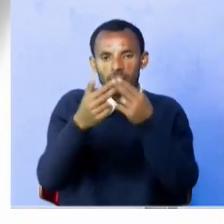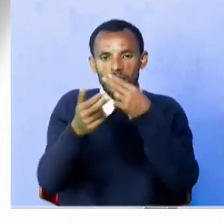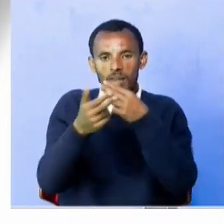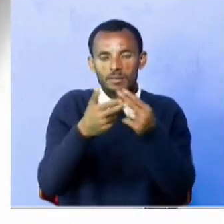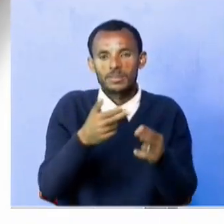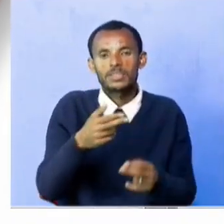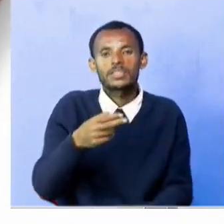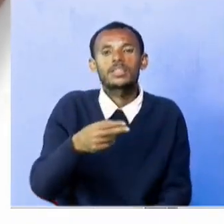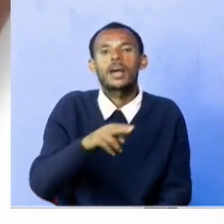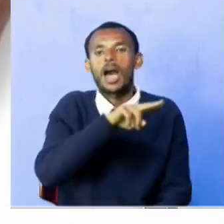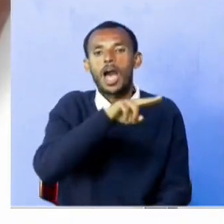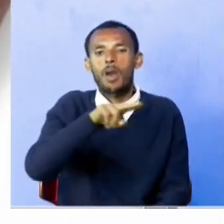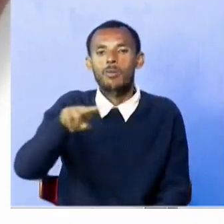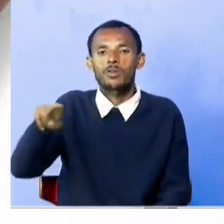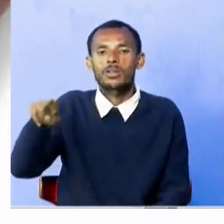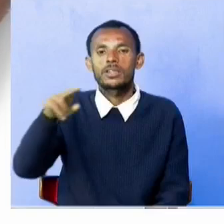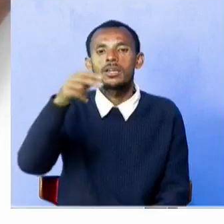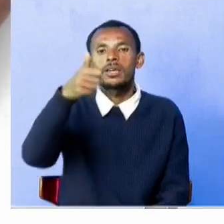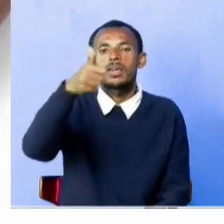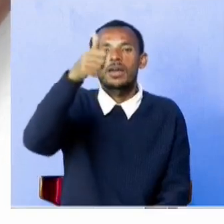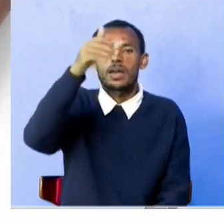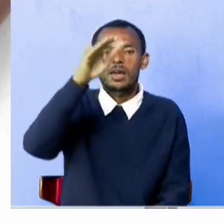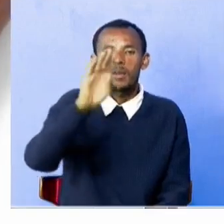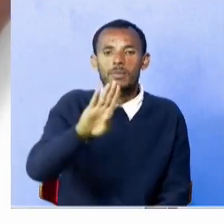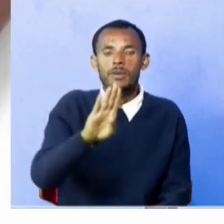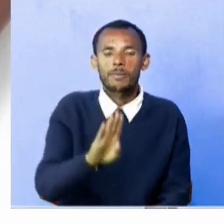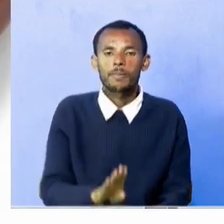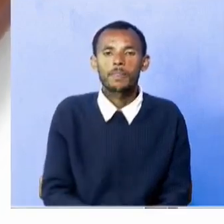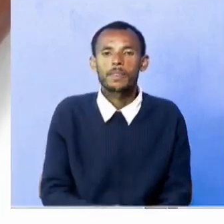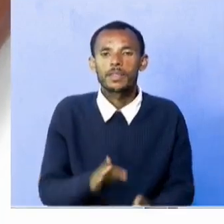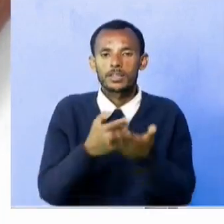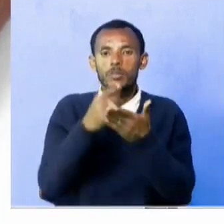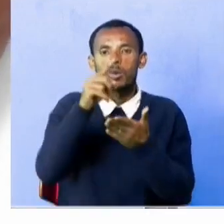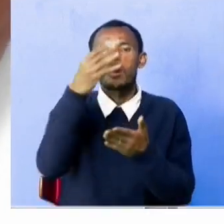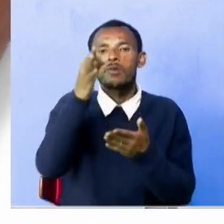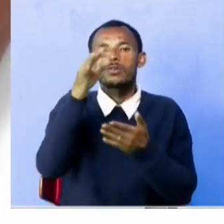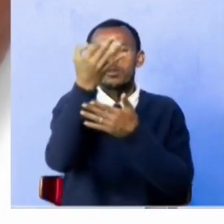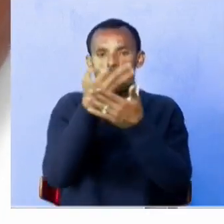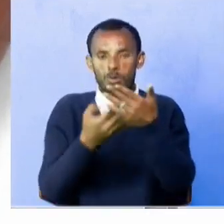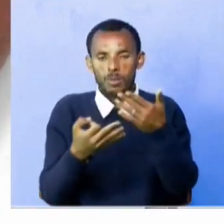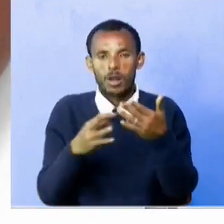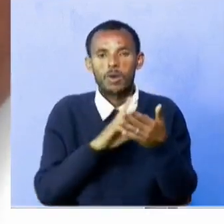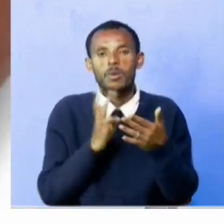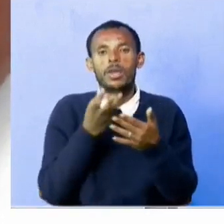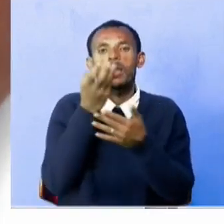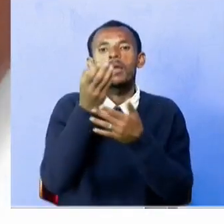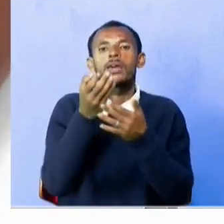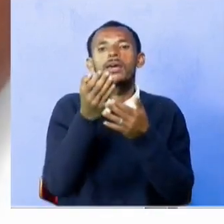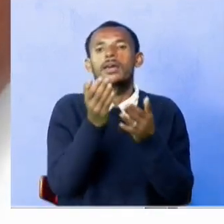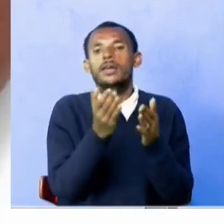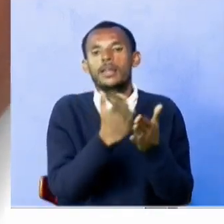the hypotenuse AB. Okay, this is one of the formula that we derived